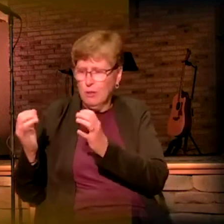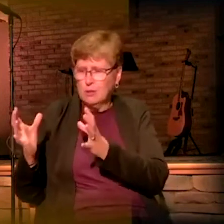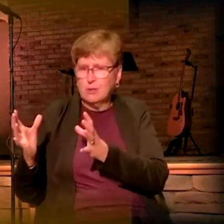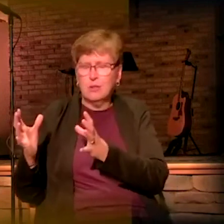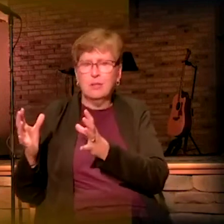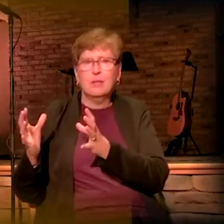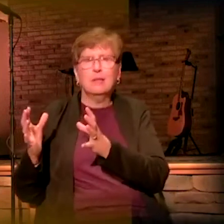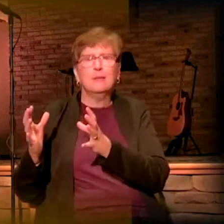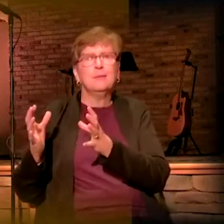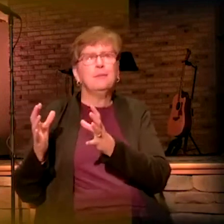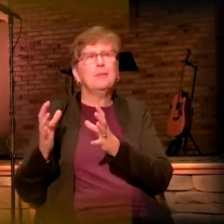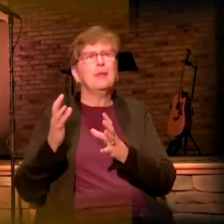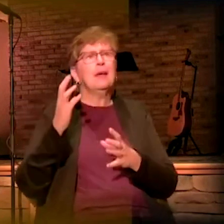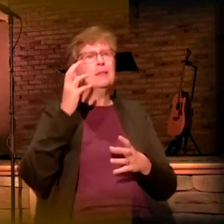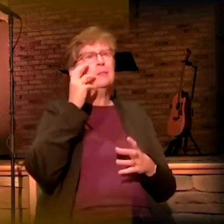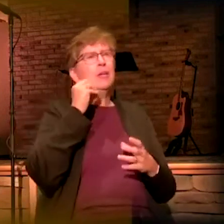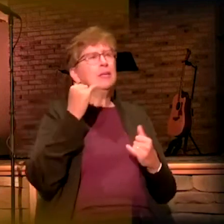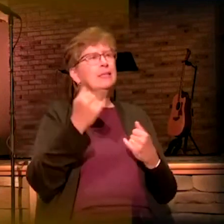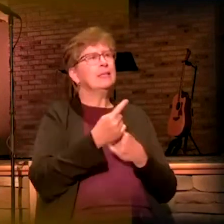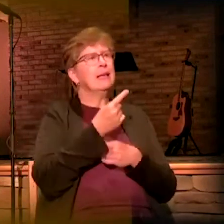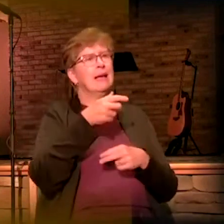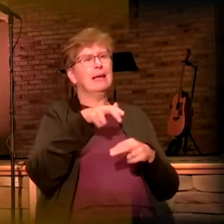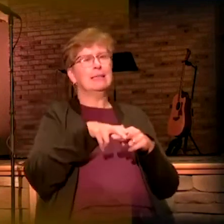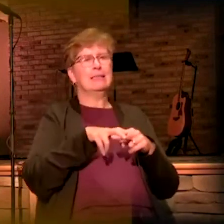And I experienced it today sitting right there.